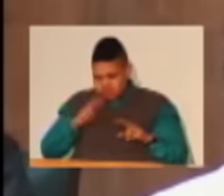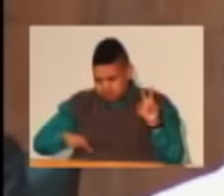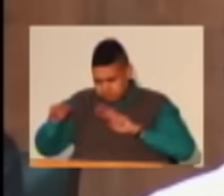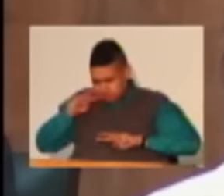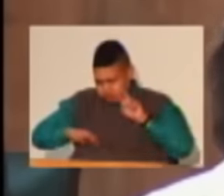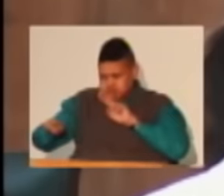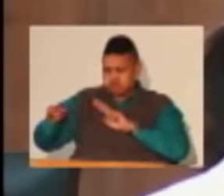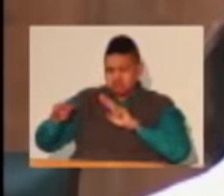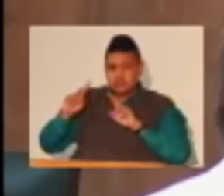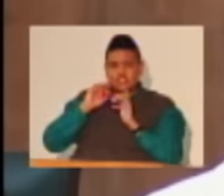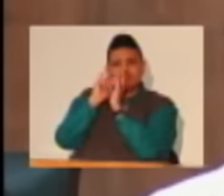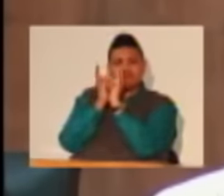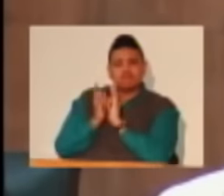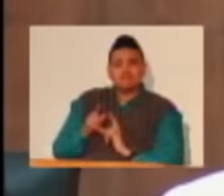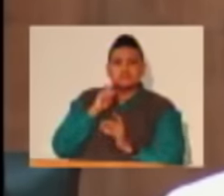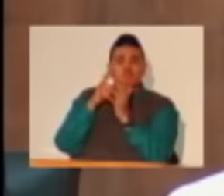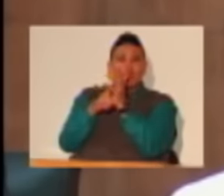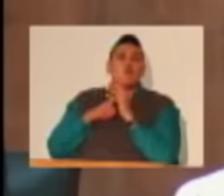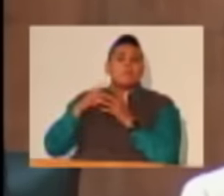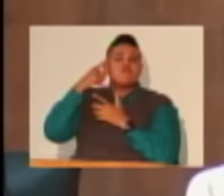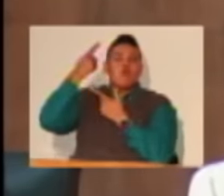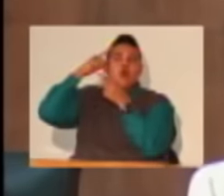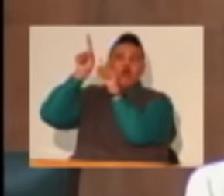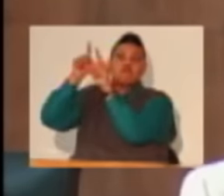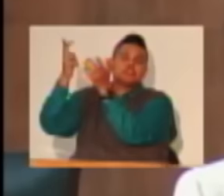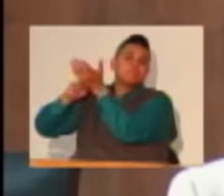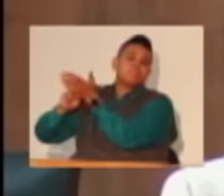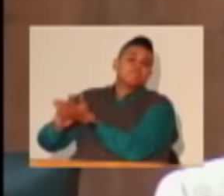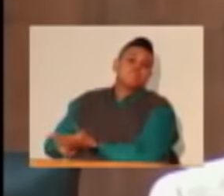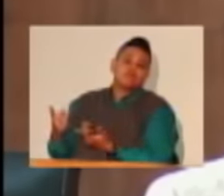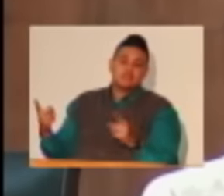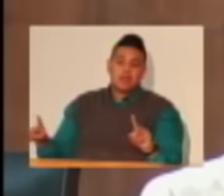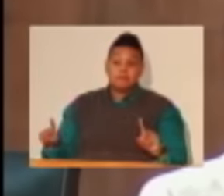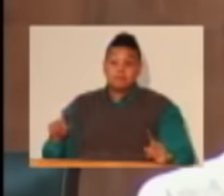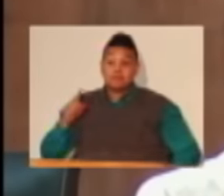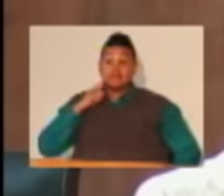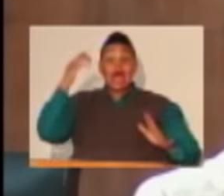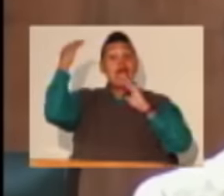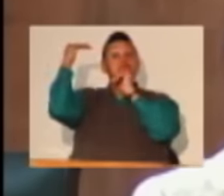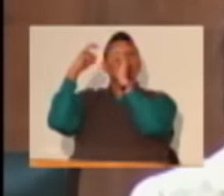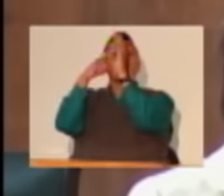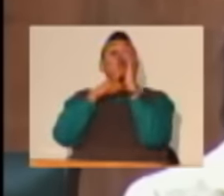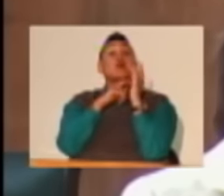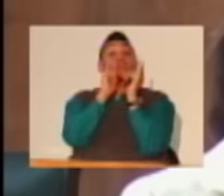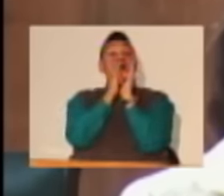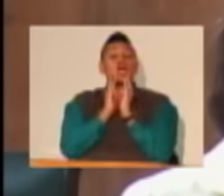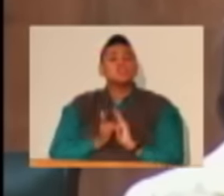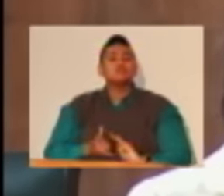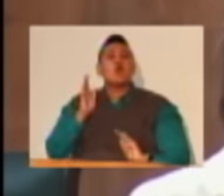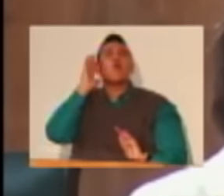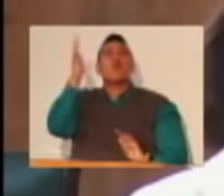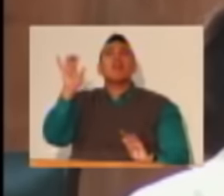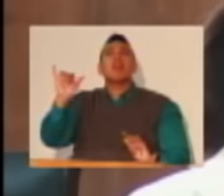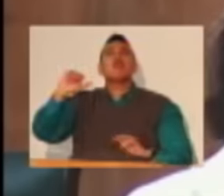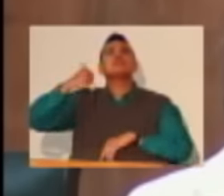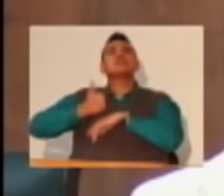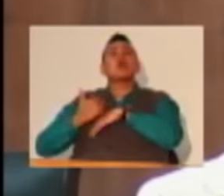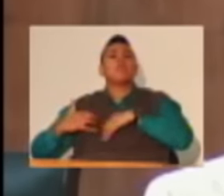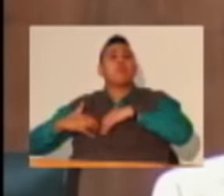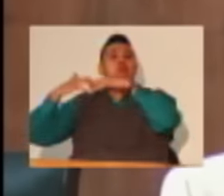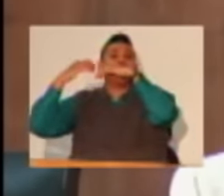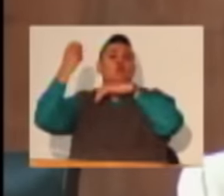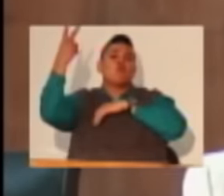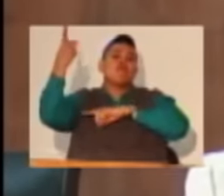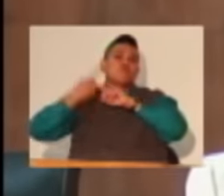being revised to address outstanding requirements. It is expected that the requisite adjustments will be implemented within